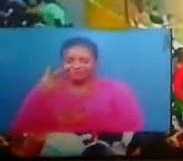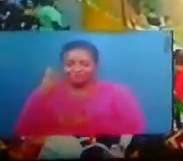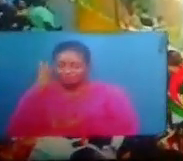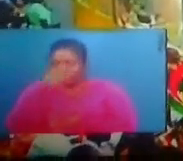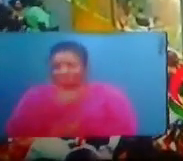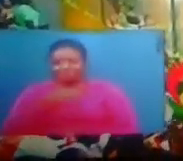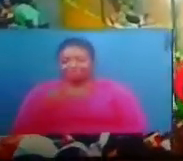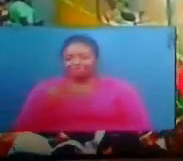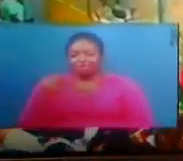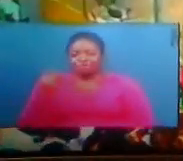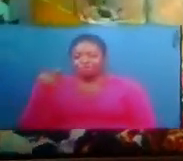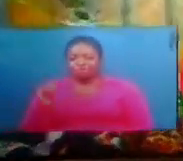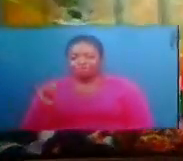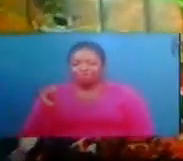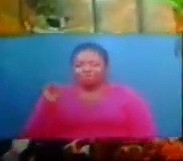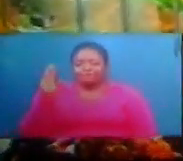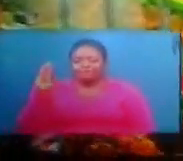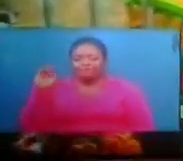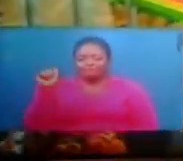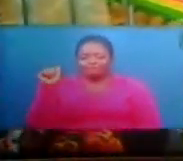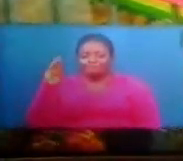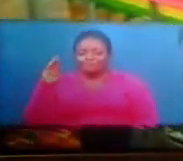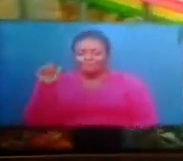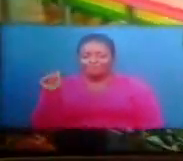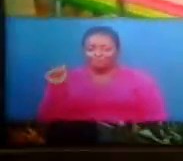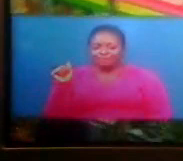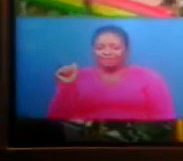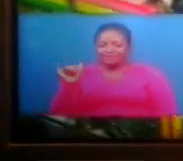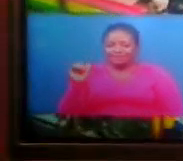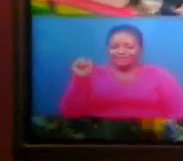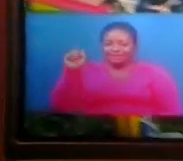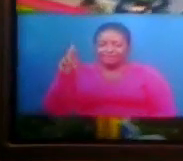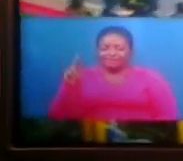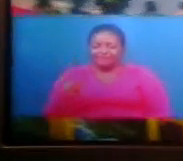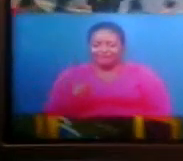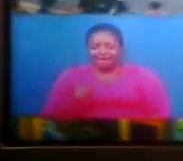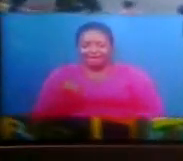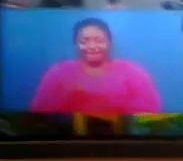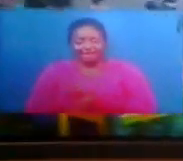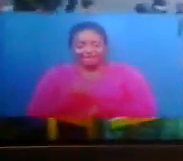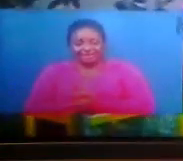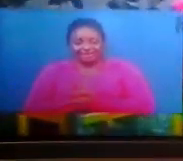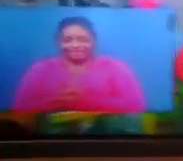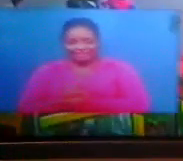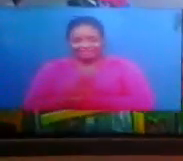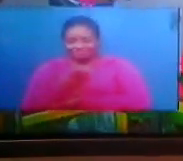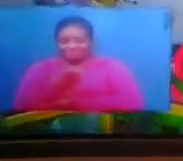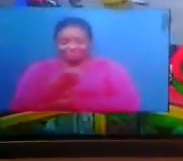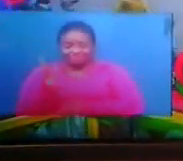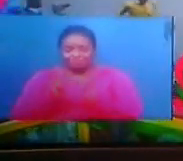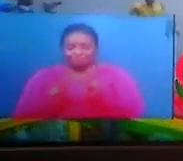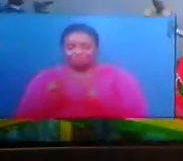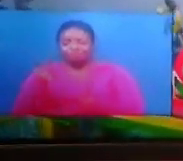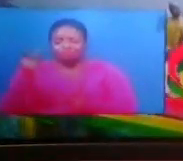in Kumasi, filled to capacity stadium. Ghanaians are enthusiastic about Ghana. The people of